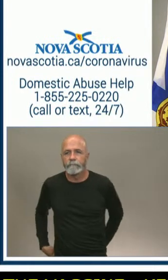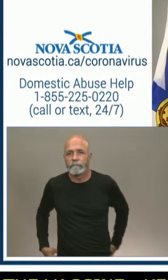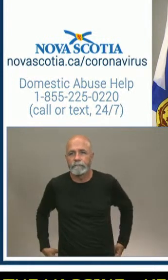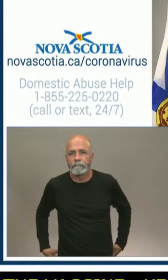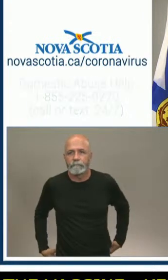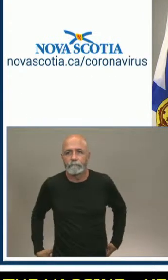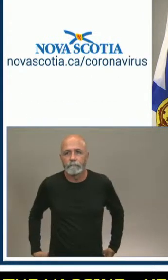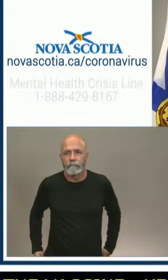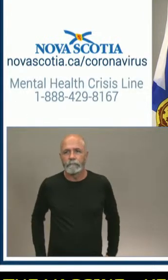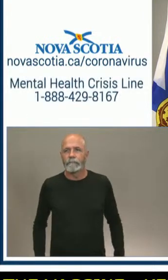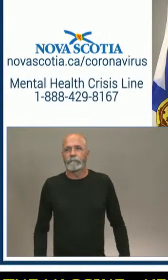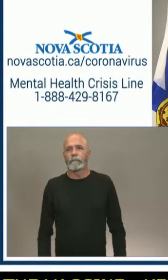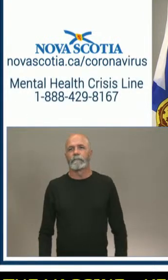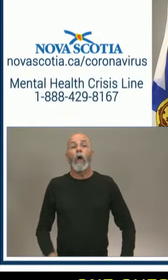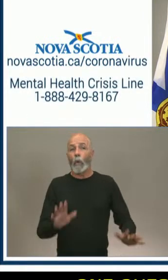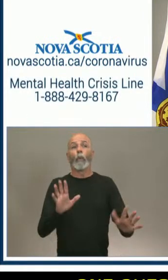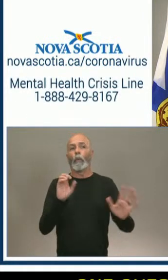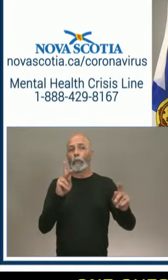Oh, hi. Sorry about that.